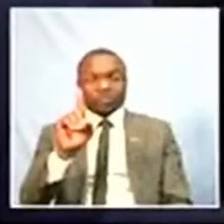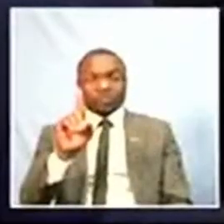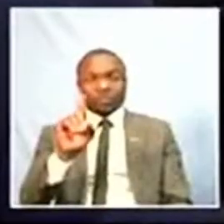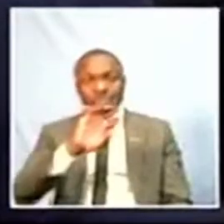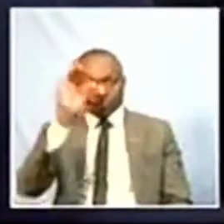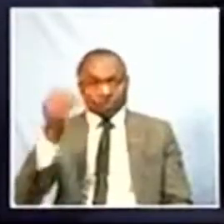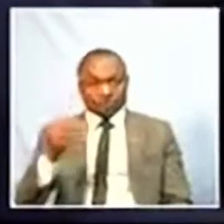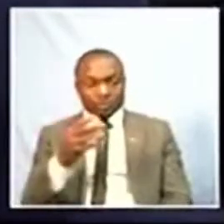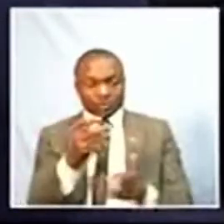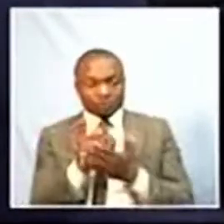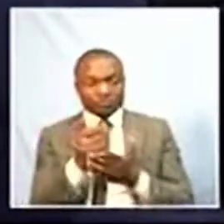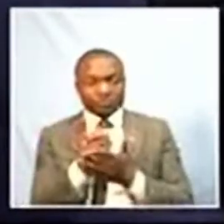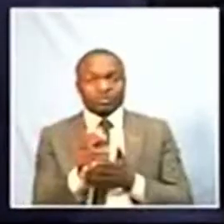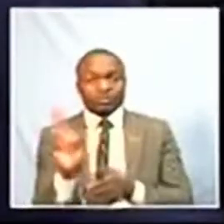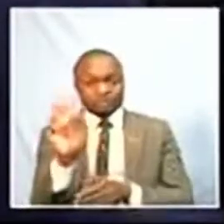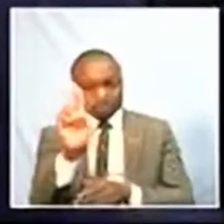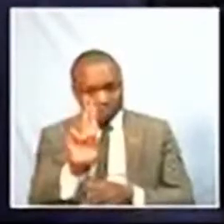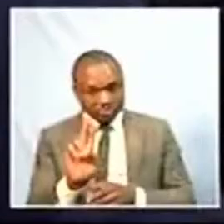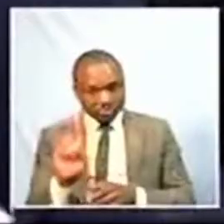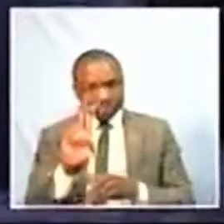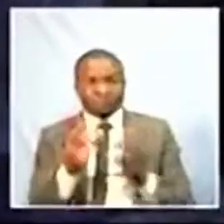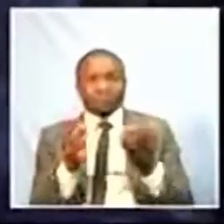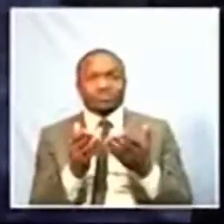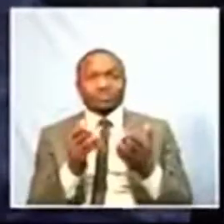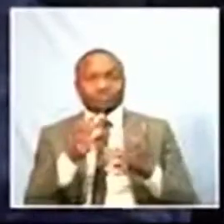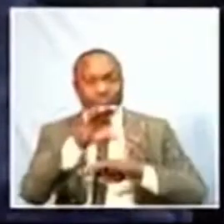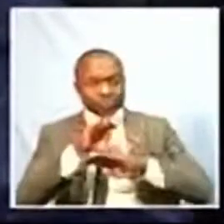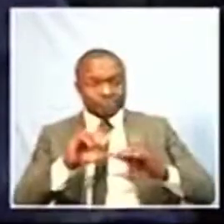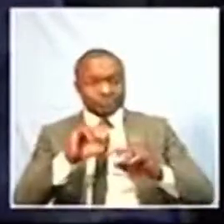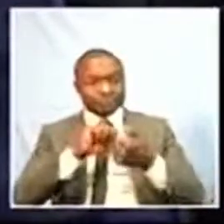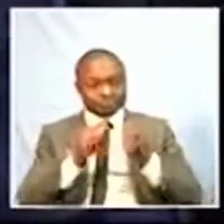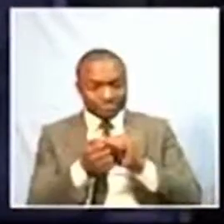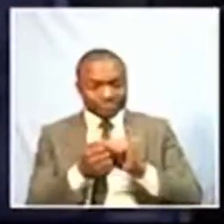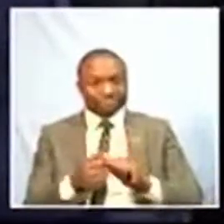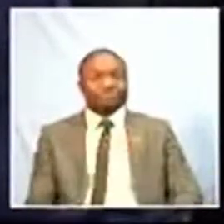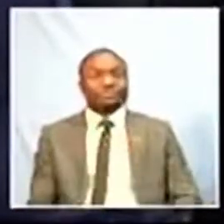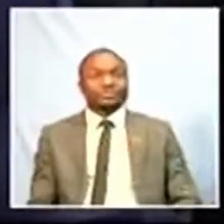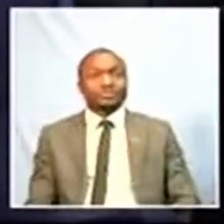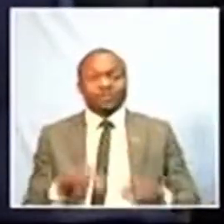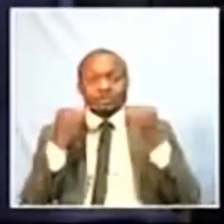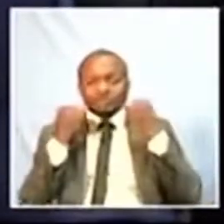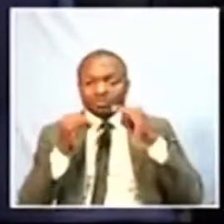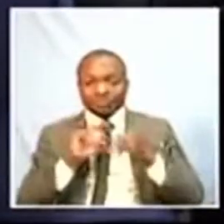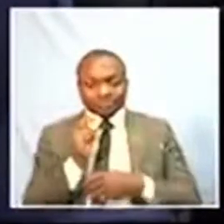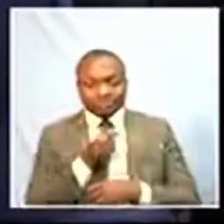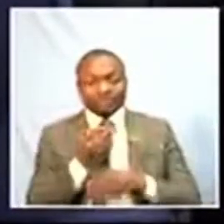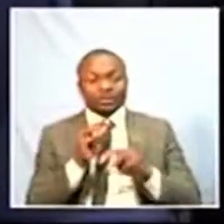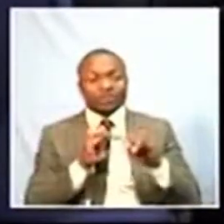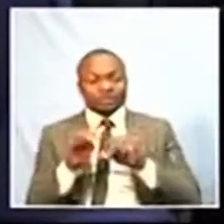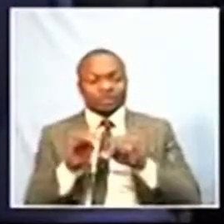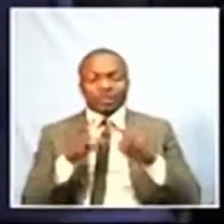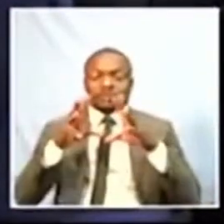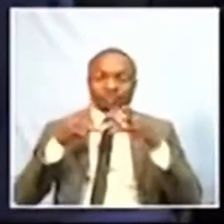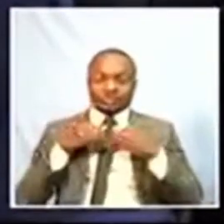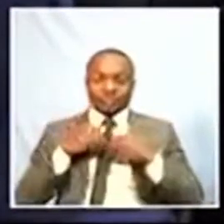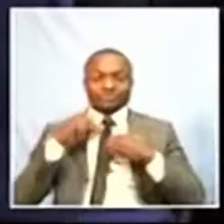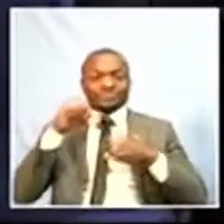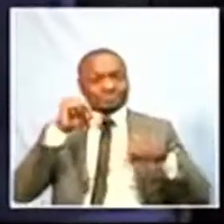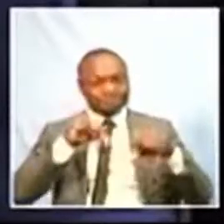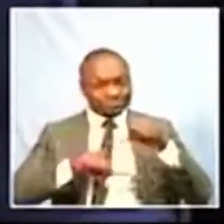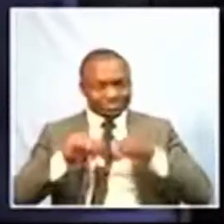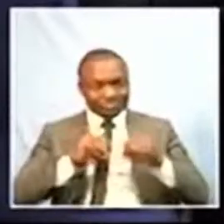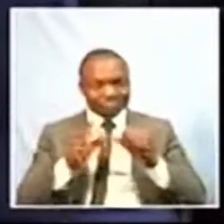not spent. And on the cause of query, Chair, they are telling us that management acknowledges the